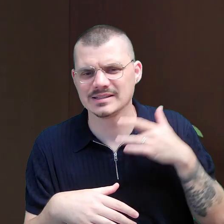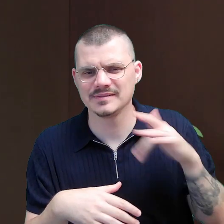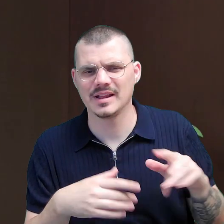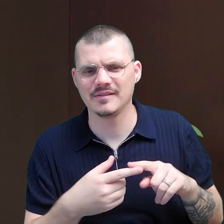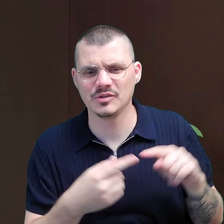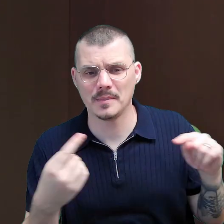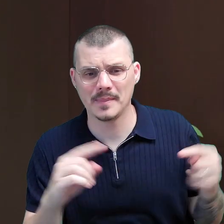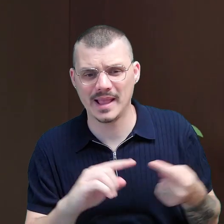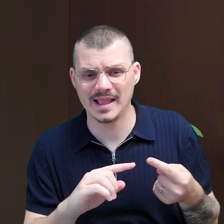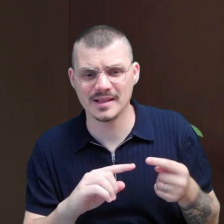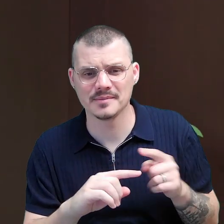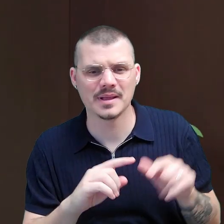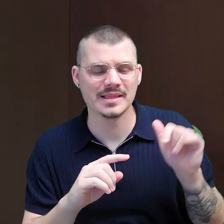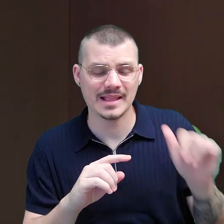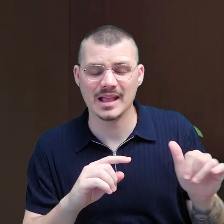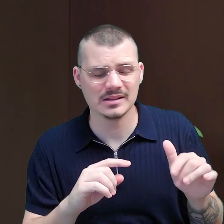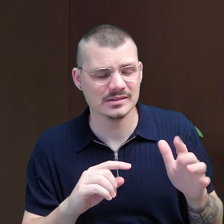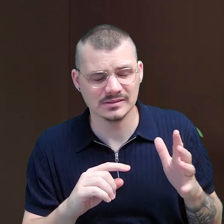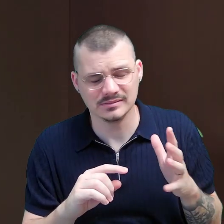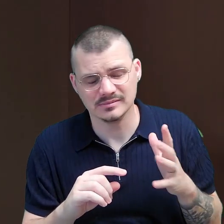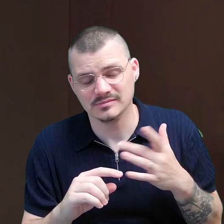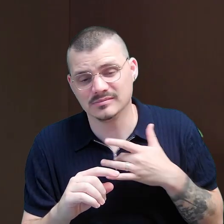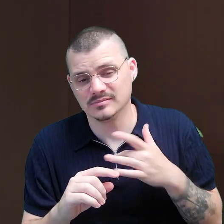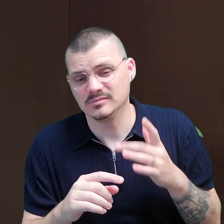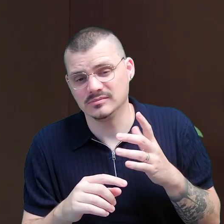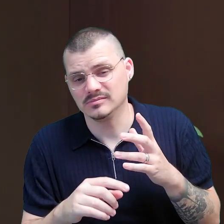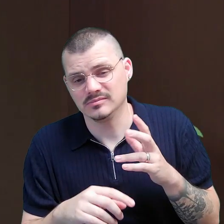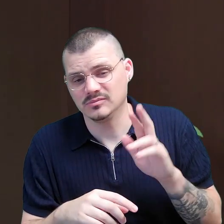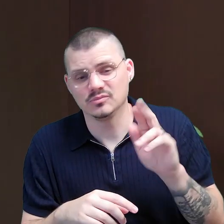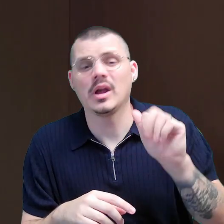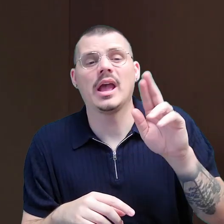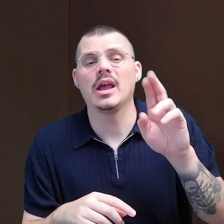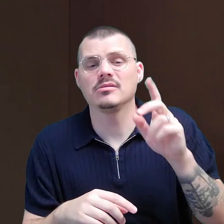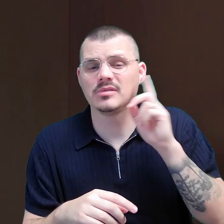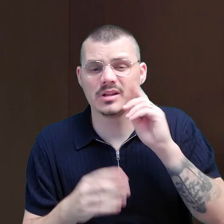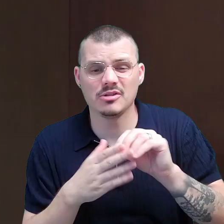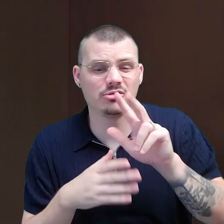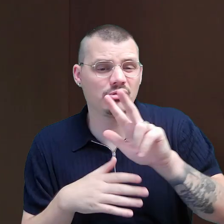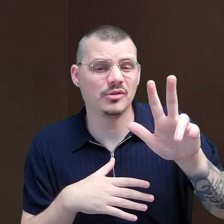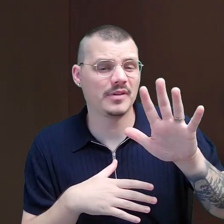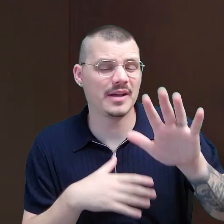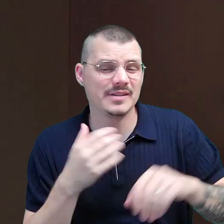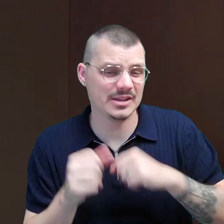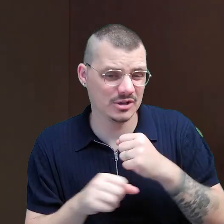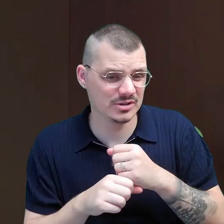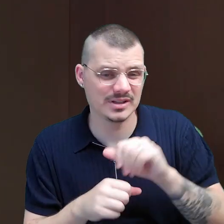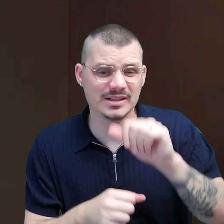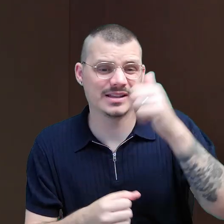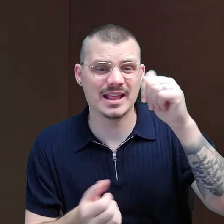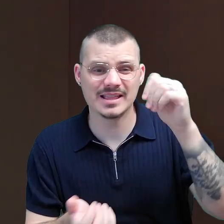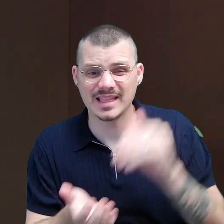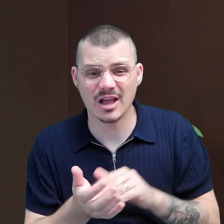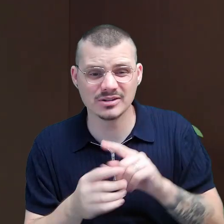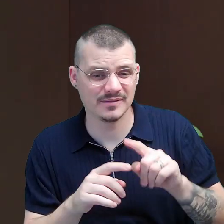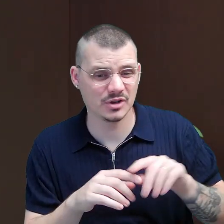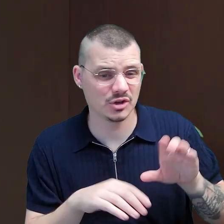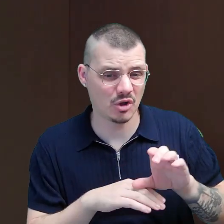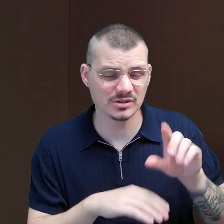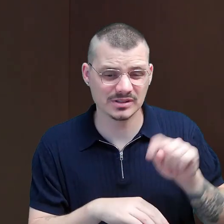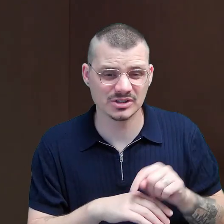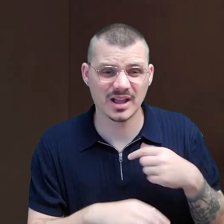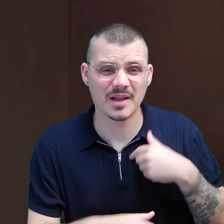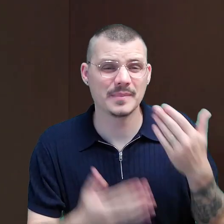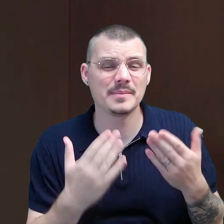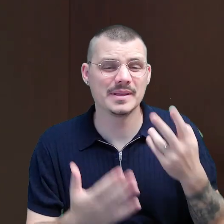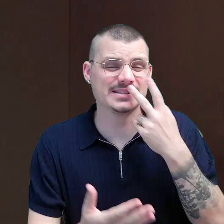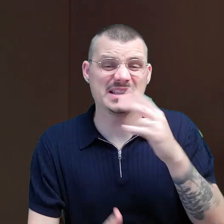but that is almost unheard of. In 35 years and more than 10,000 consultations, I might have